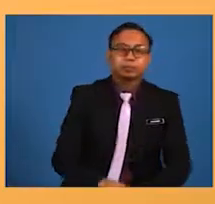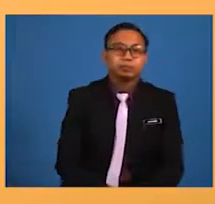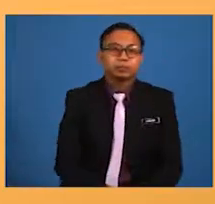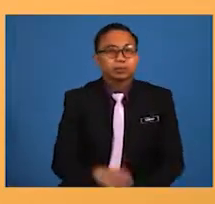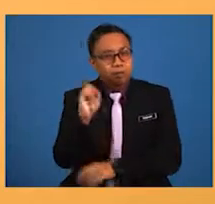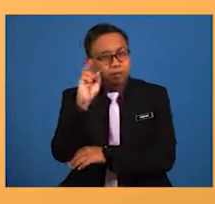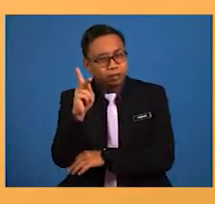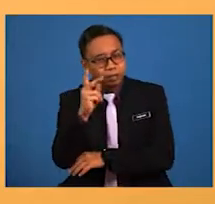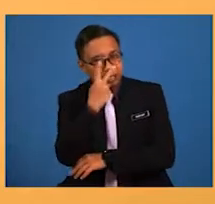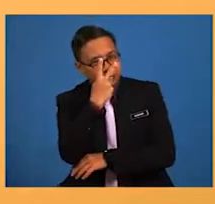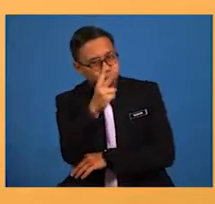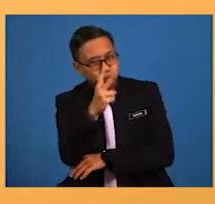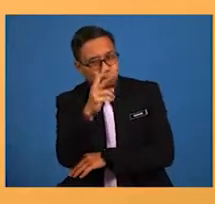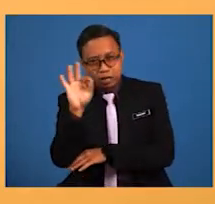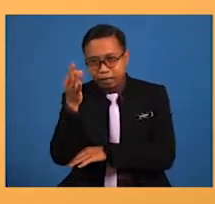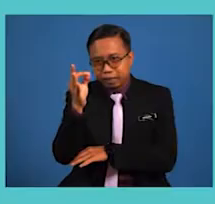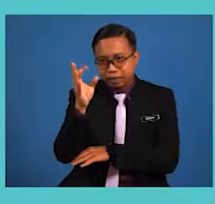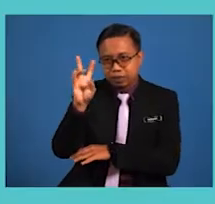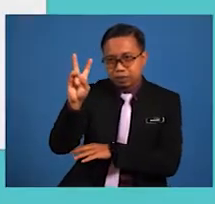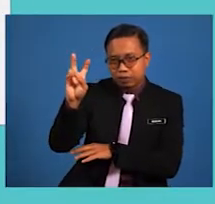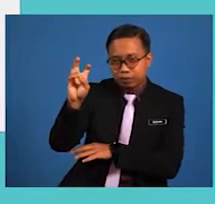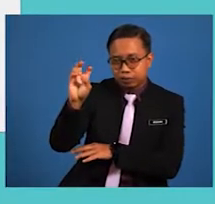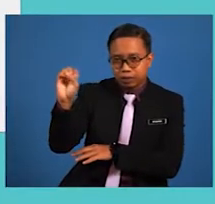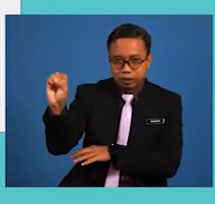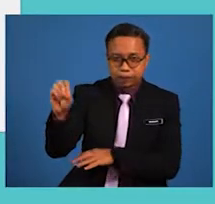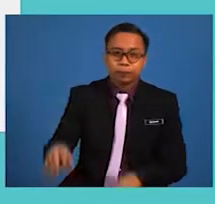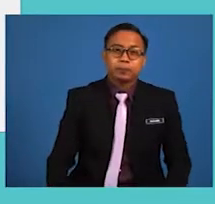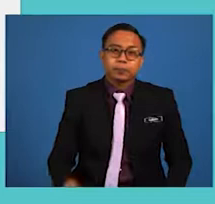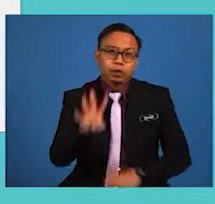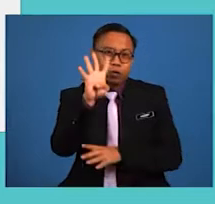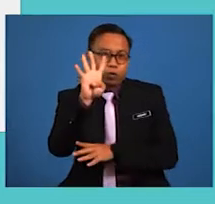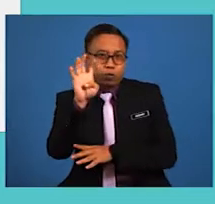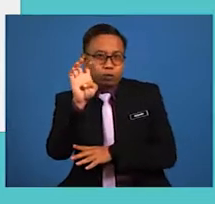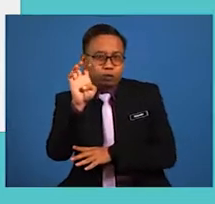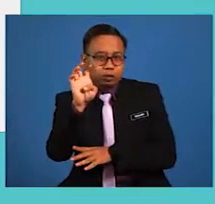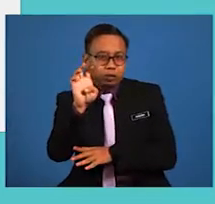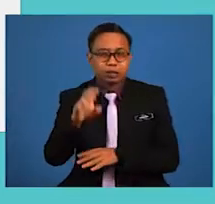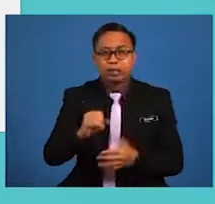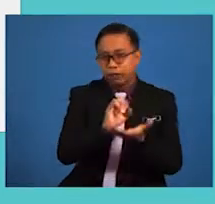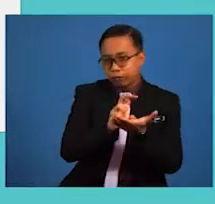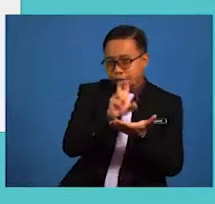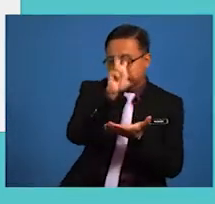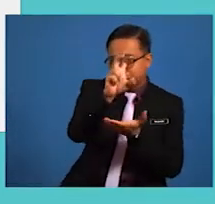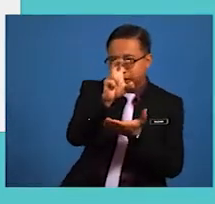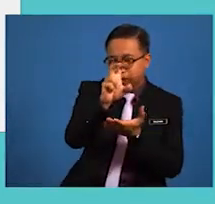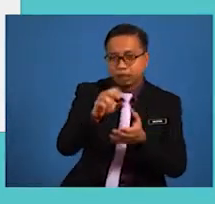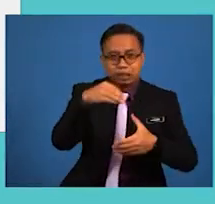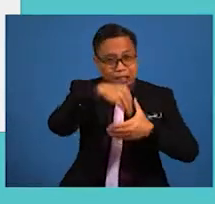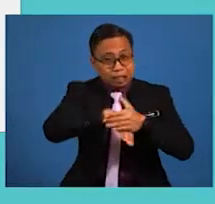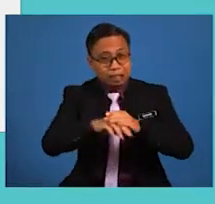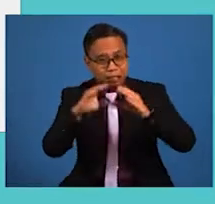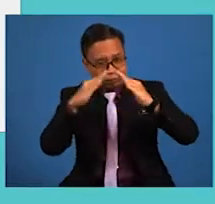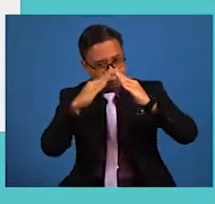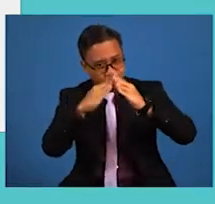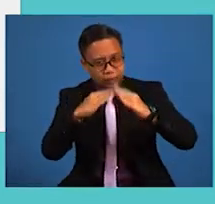Okay, let's look at 1970. There are 40,000 investors in properties.